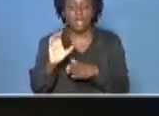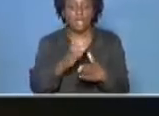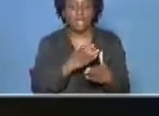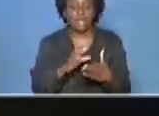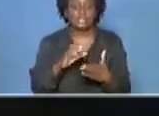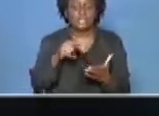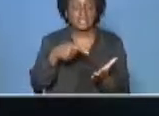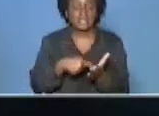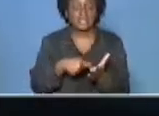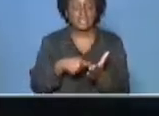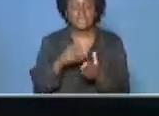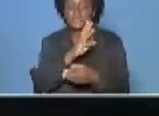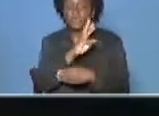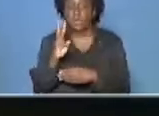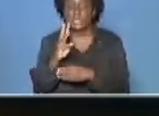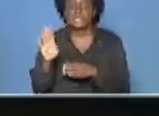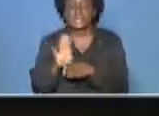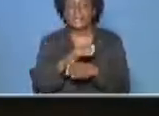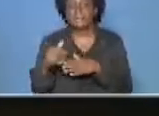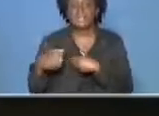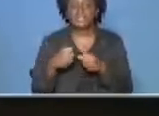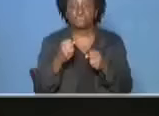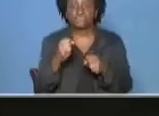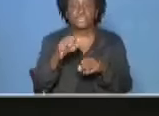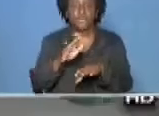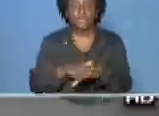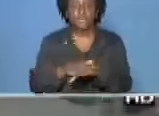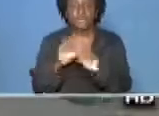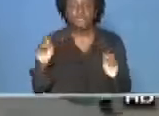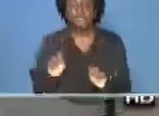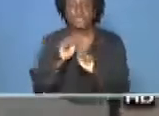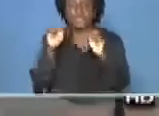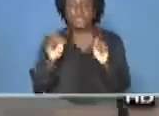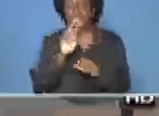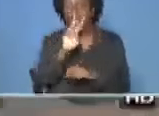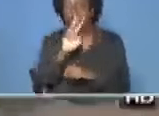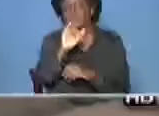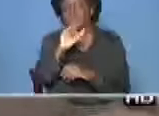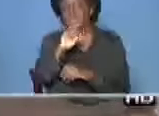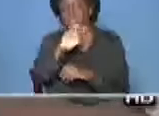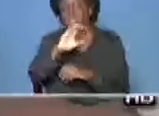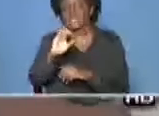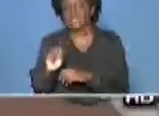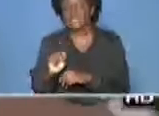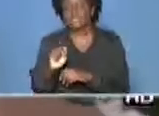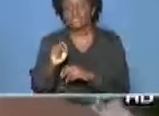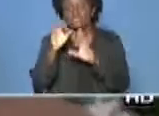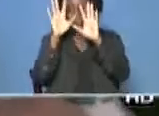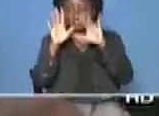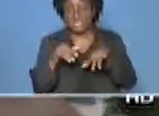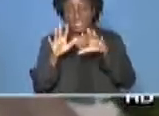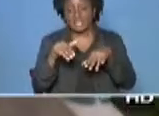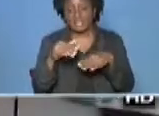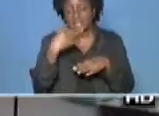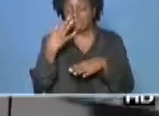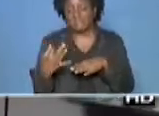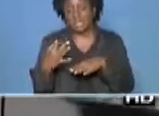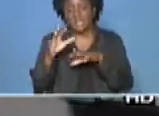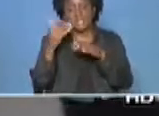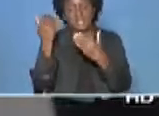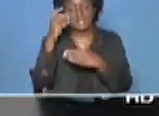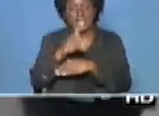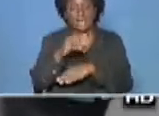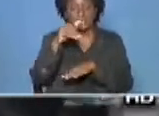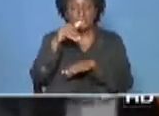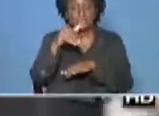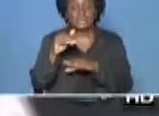West Tomei Street on Saturday, where 2 inches of rain fell downtown. But even torrential rain did not dampen the spirits